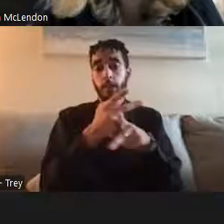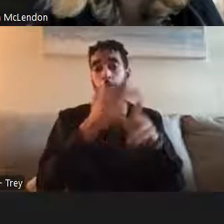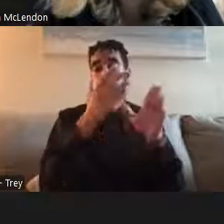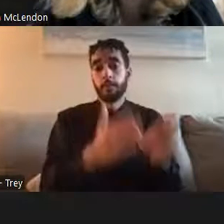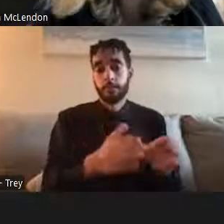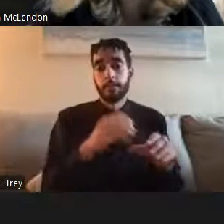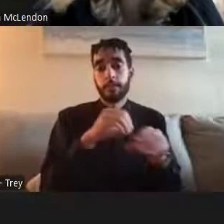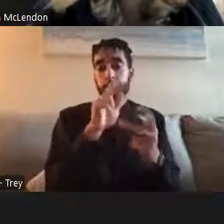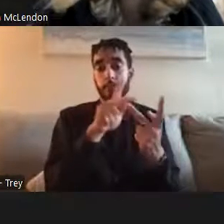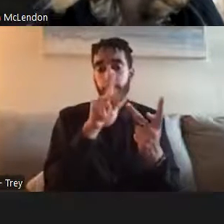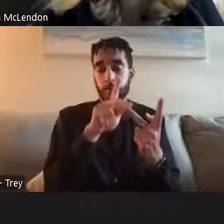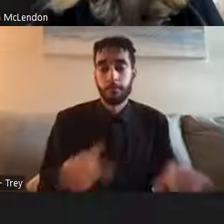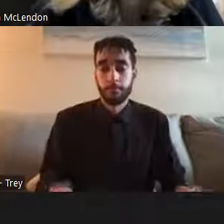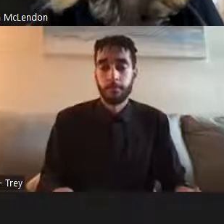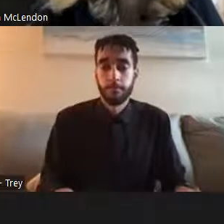particular.